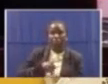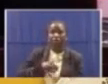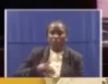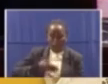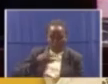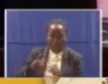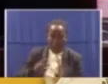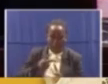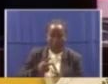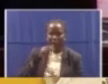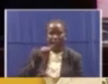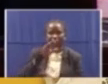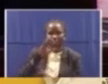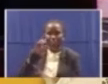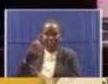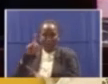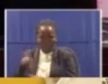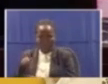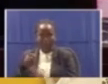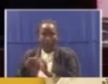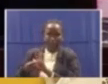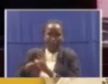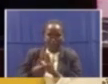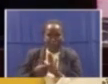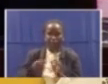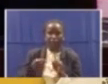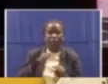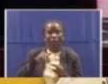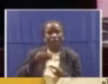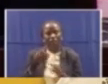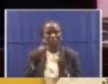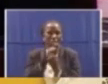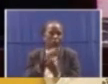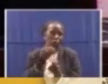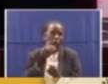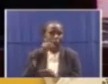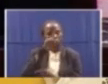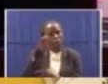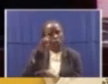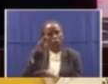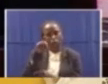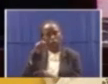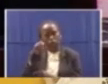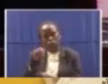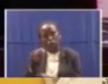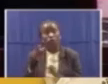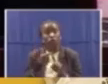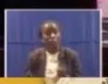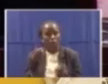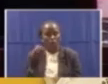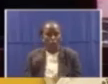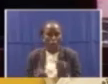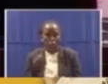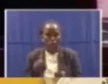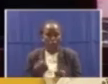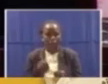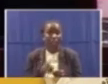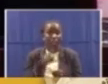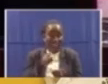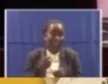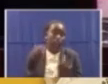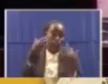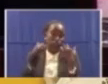indicate the ACDP, after meeting with the Chief Justice and the heads of court, together with other members, the judiciary